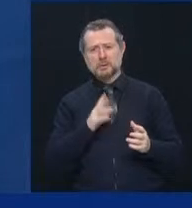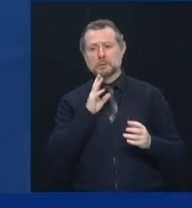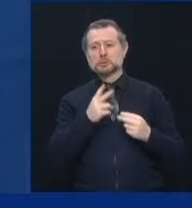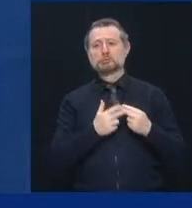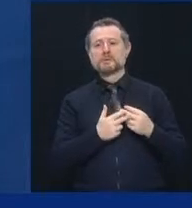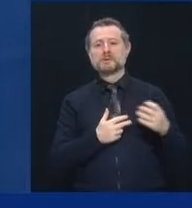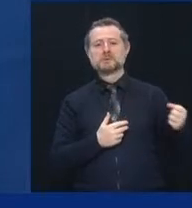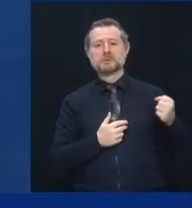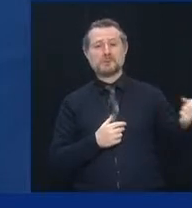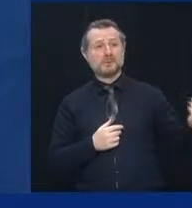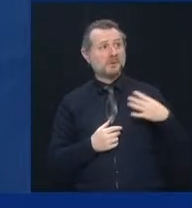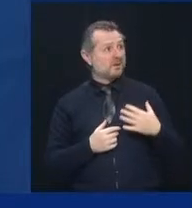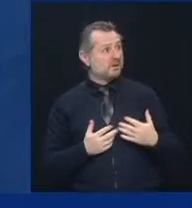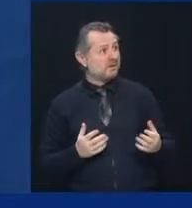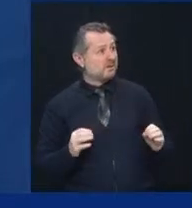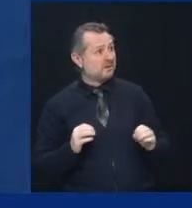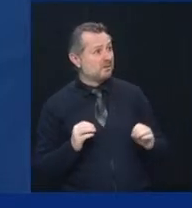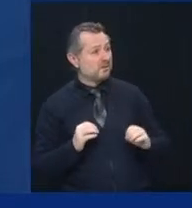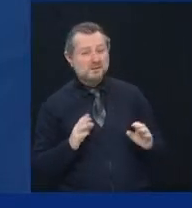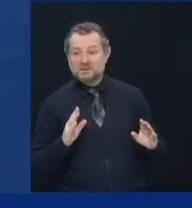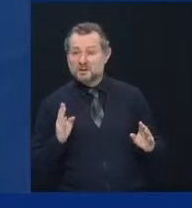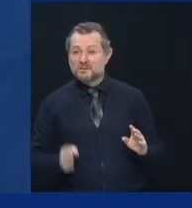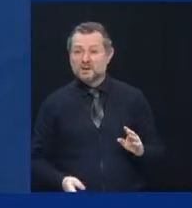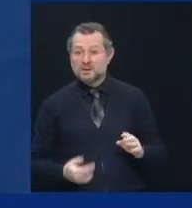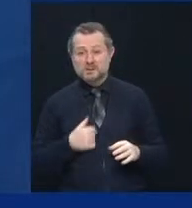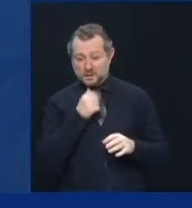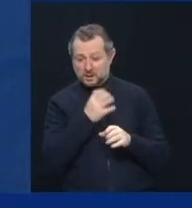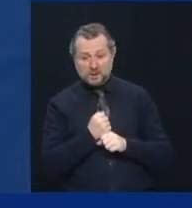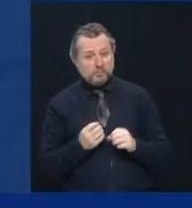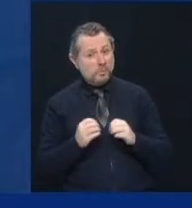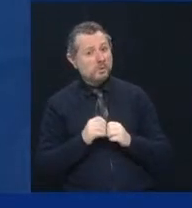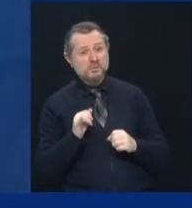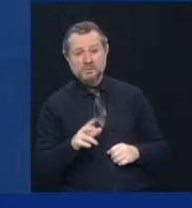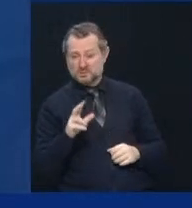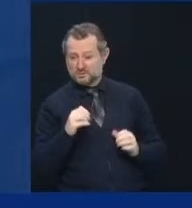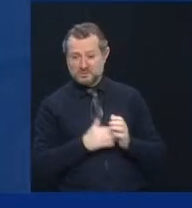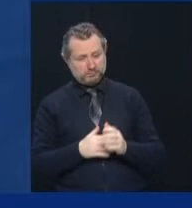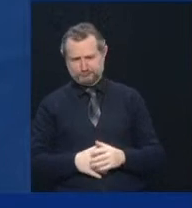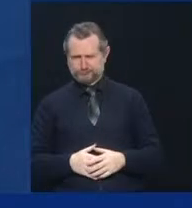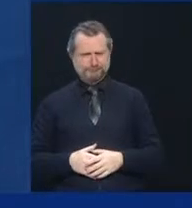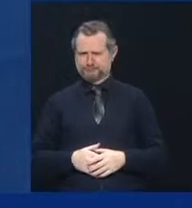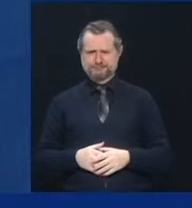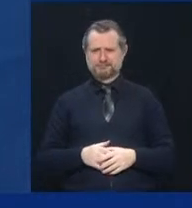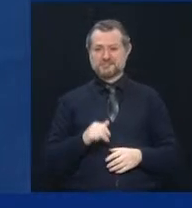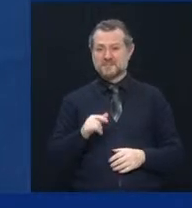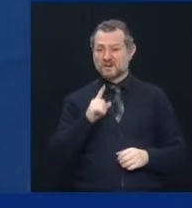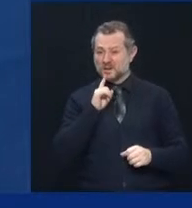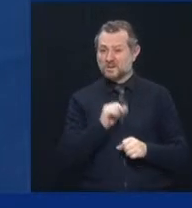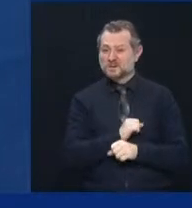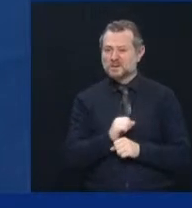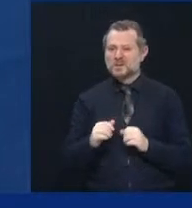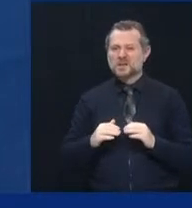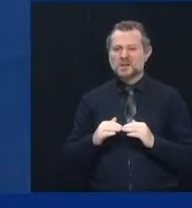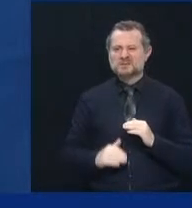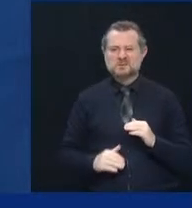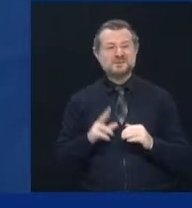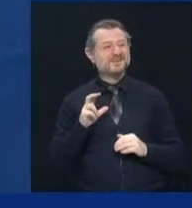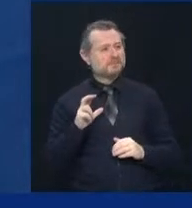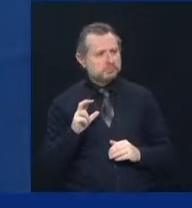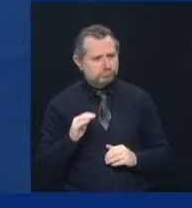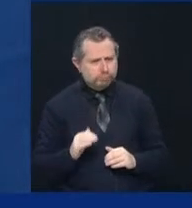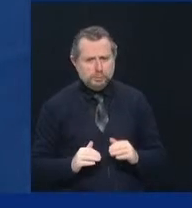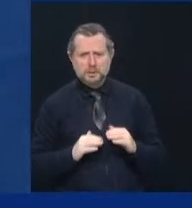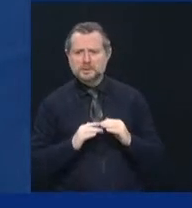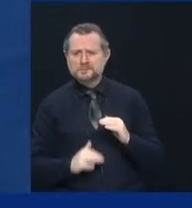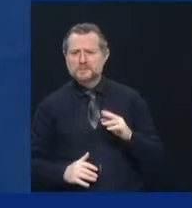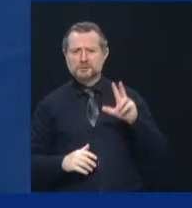That never happened. We didn't get more than the 300,000. We actually got less. They dropped us from 300 to 250.